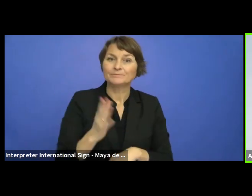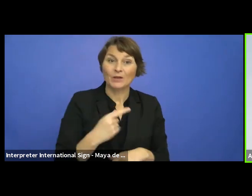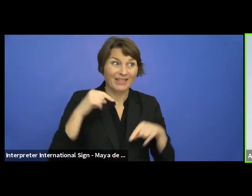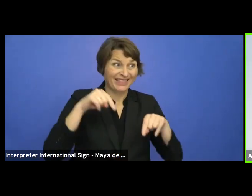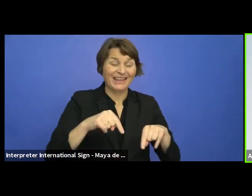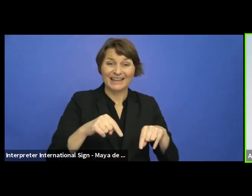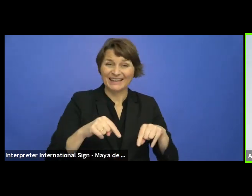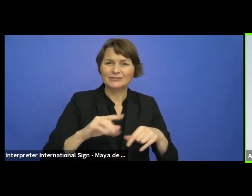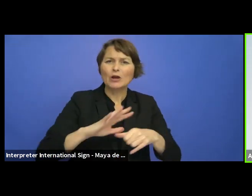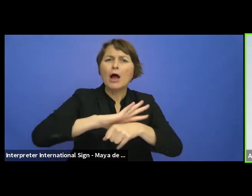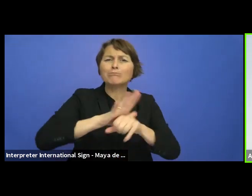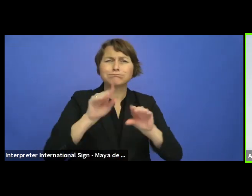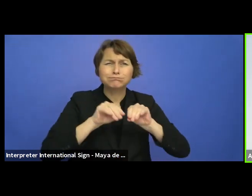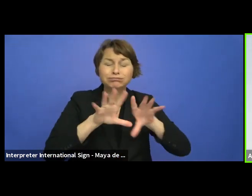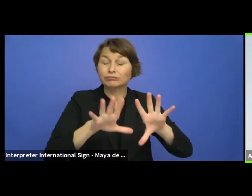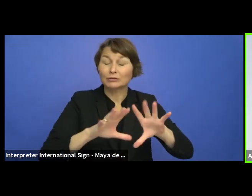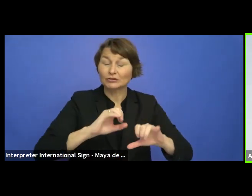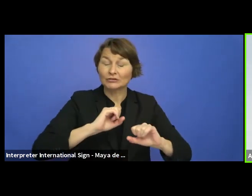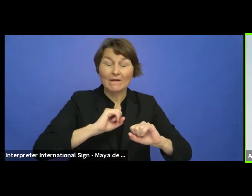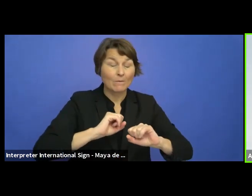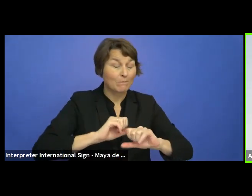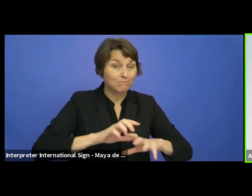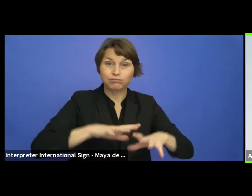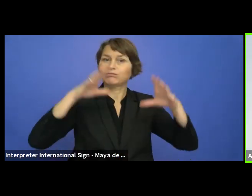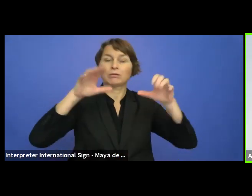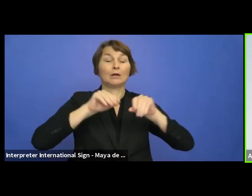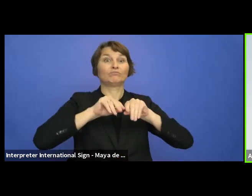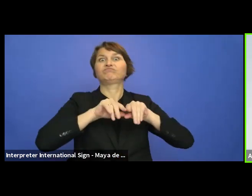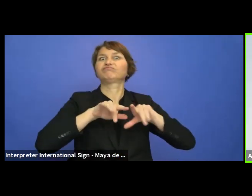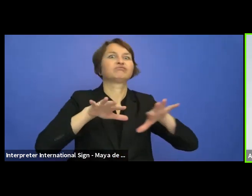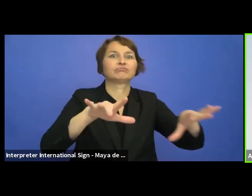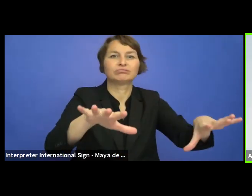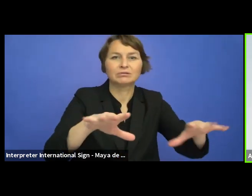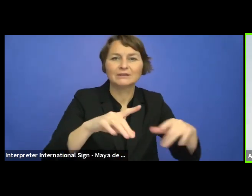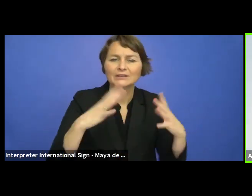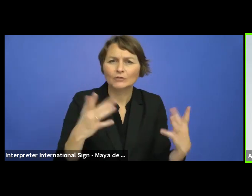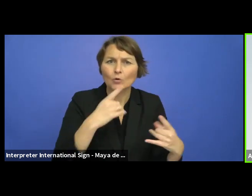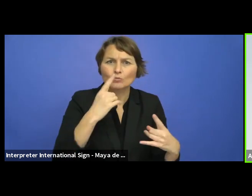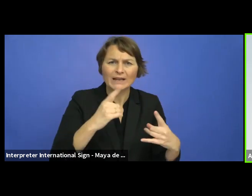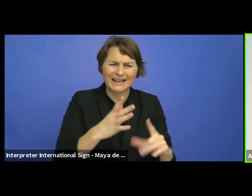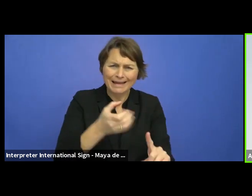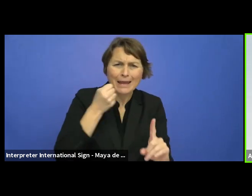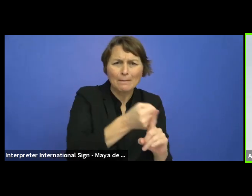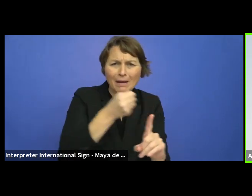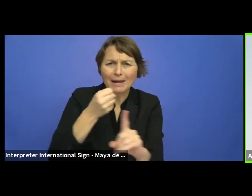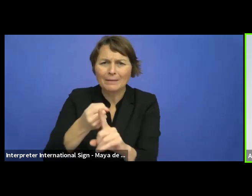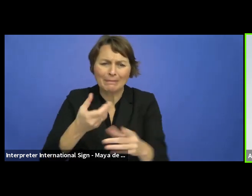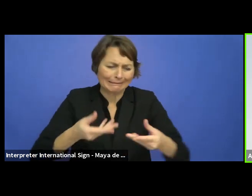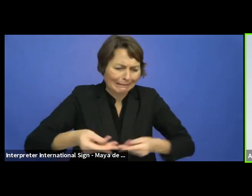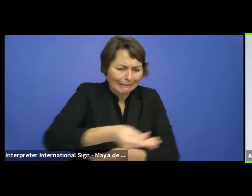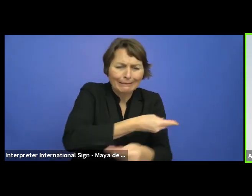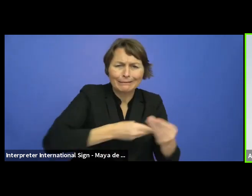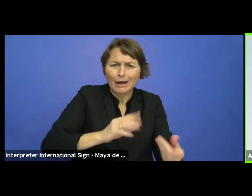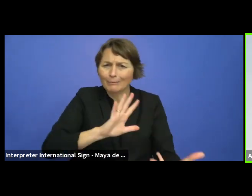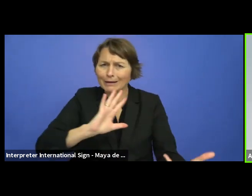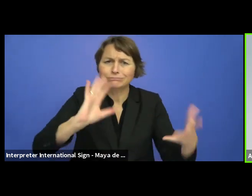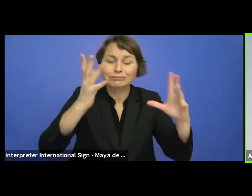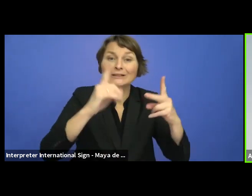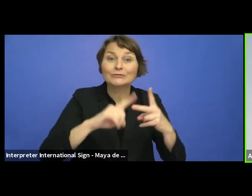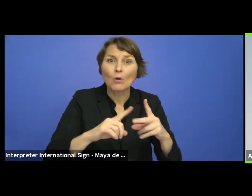an inevitable great reckoning with our deeply broken economic systems, which are in turn breaking our planetary